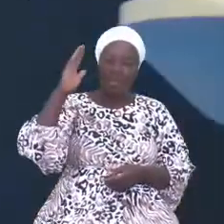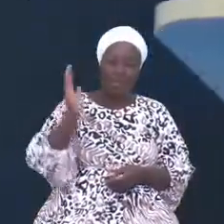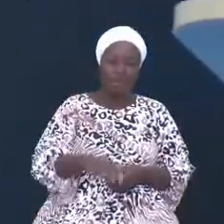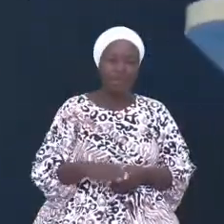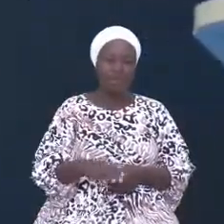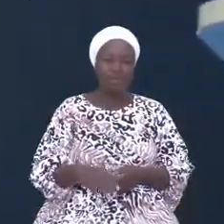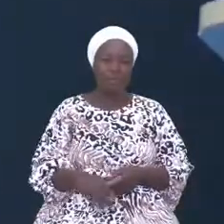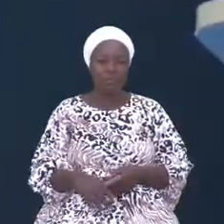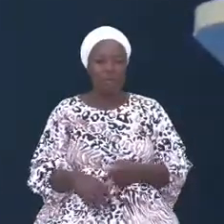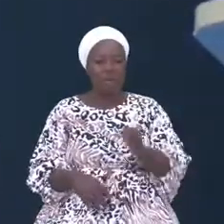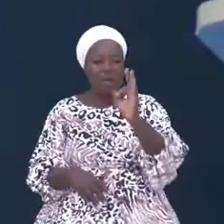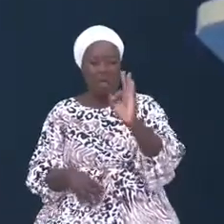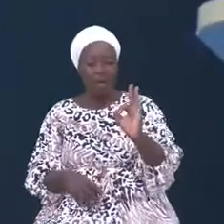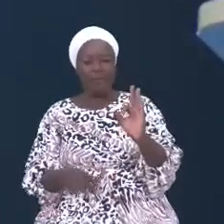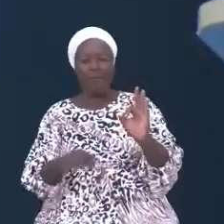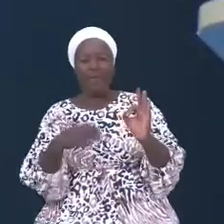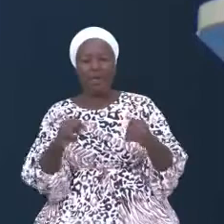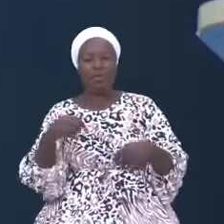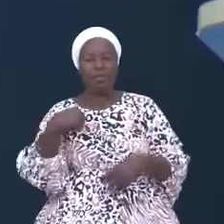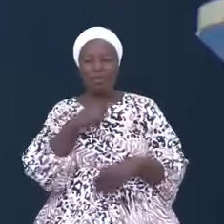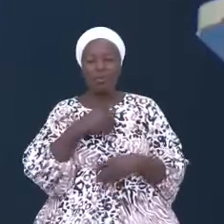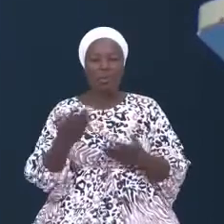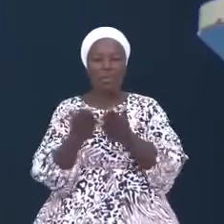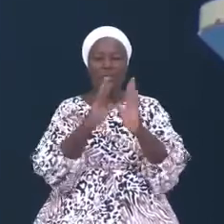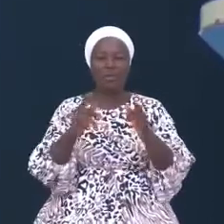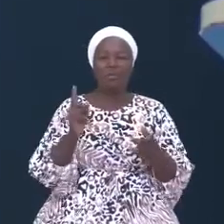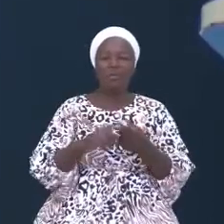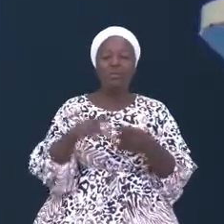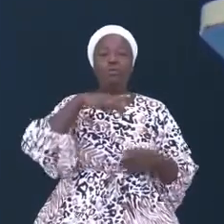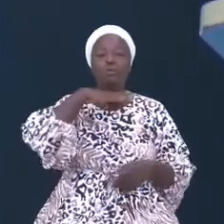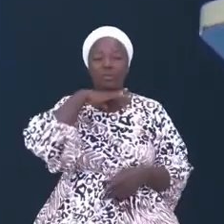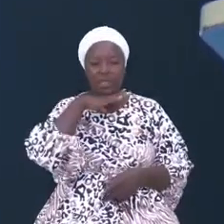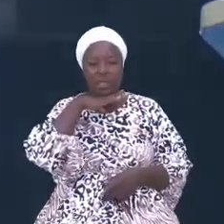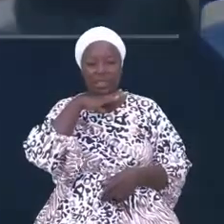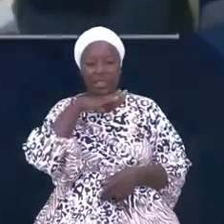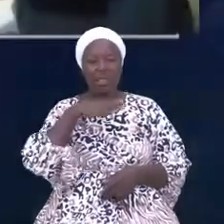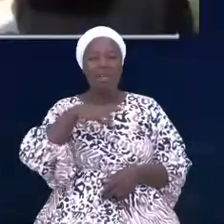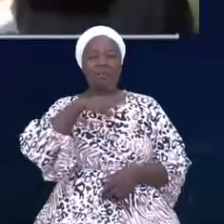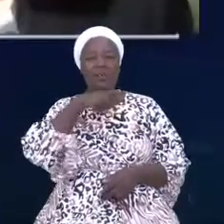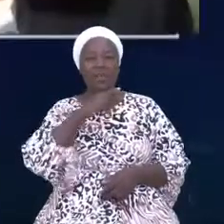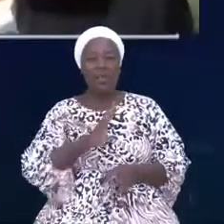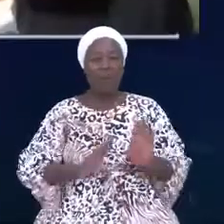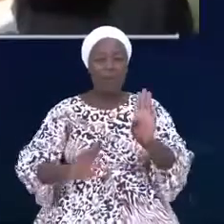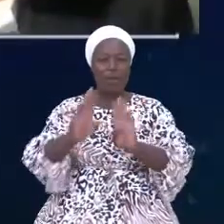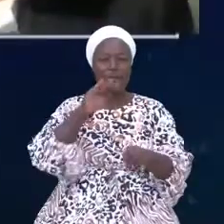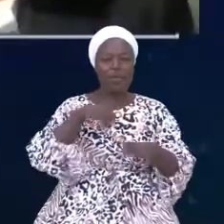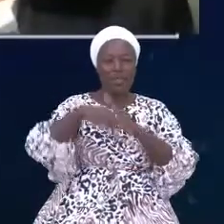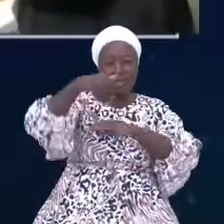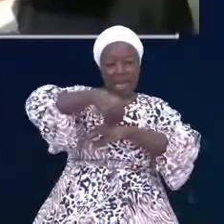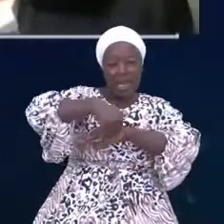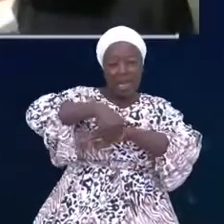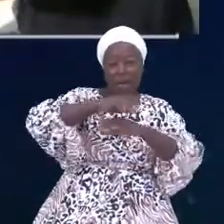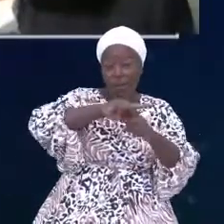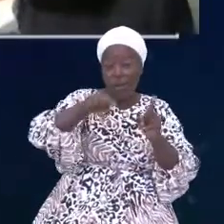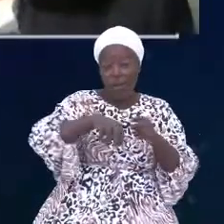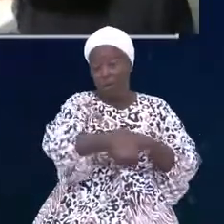filthiness, filthy behavior in the night. when other people are not there. Behind